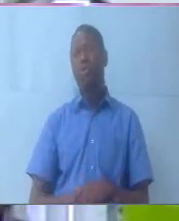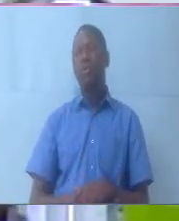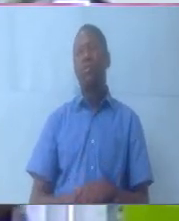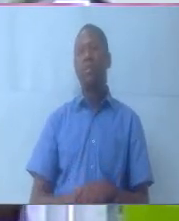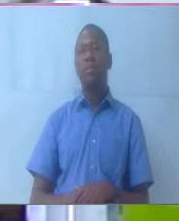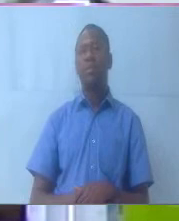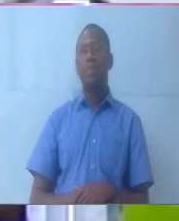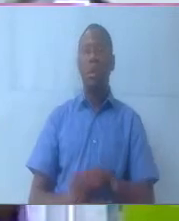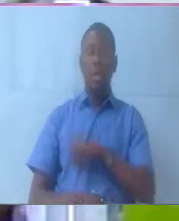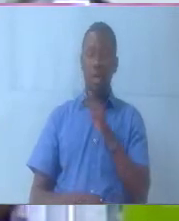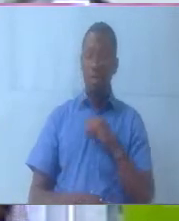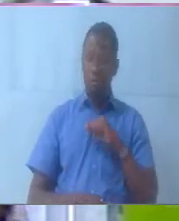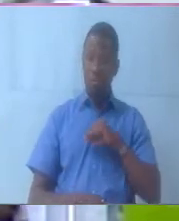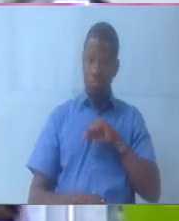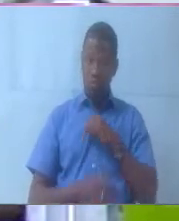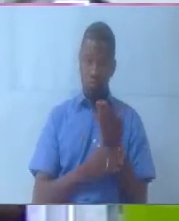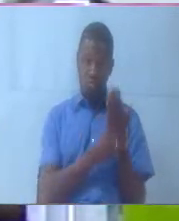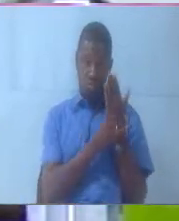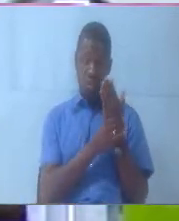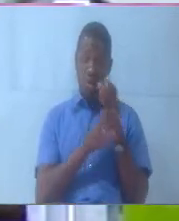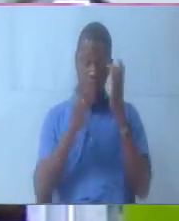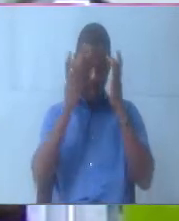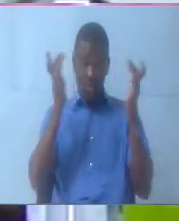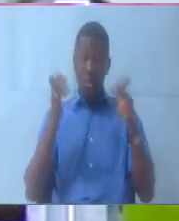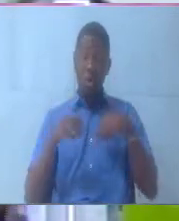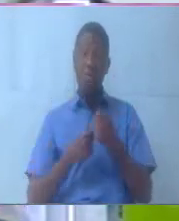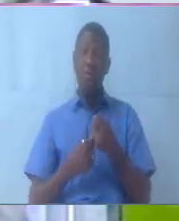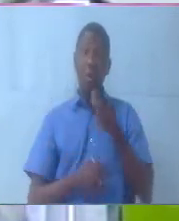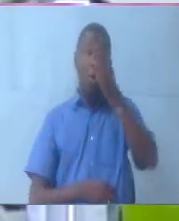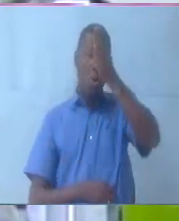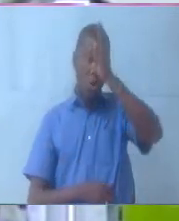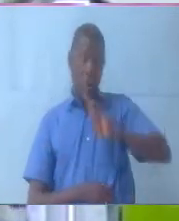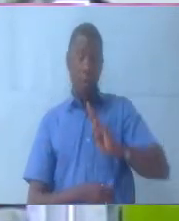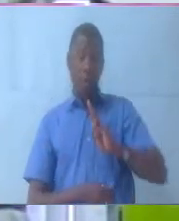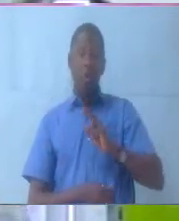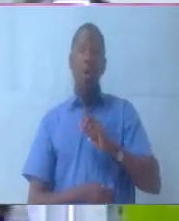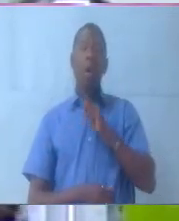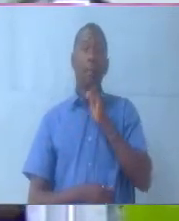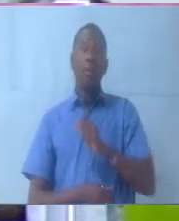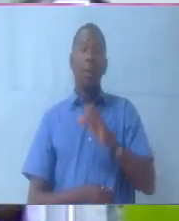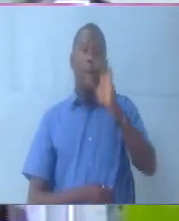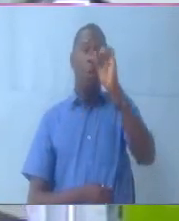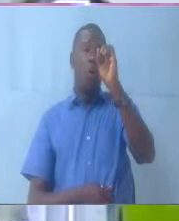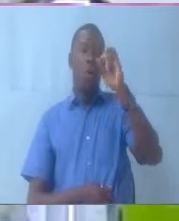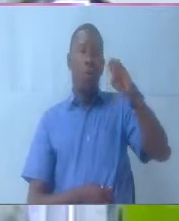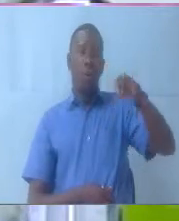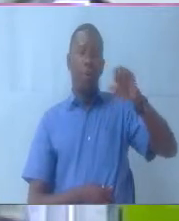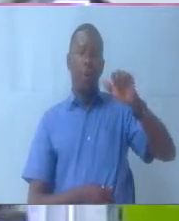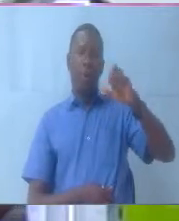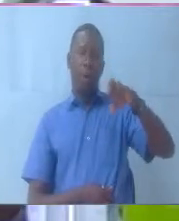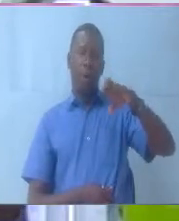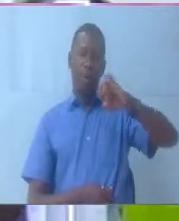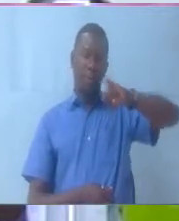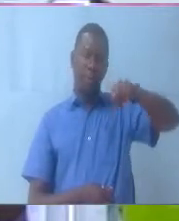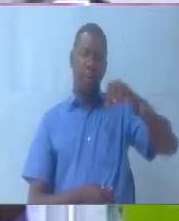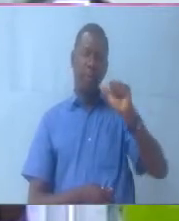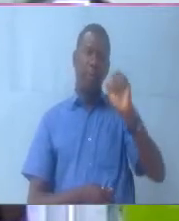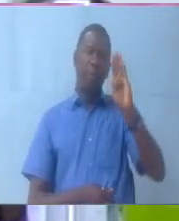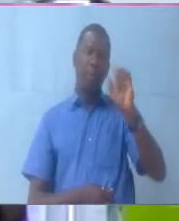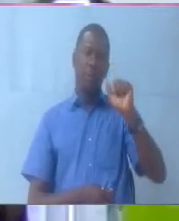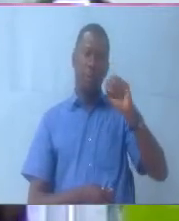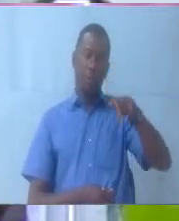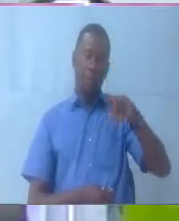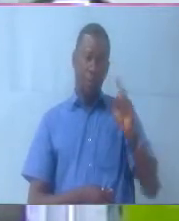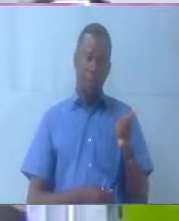the personal experience of Honorable Omar Jabang. Honorable Omar Jabang